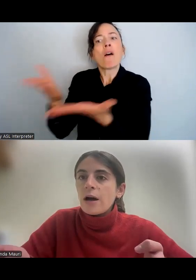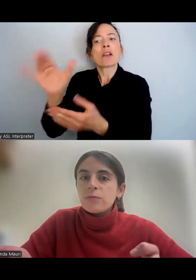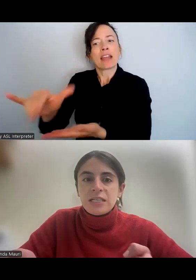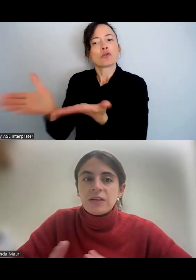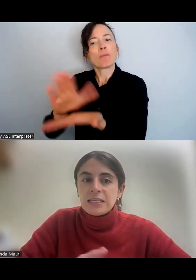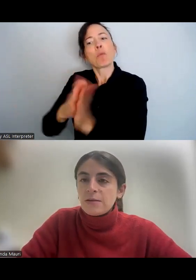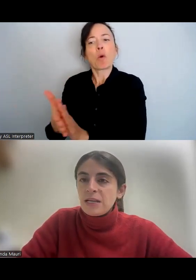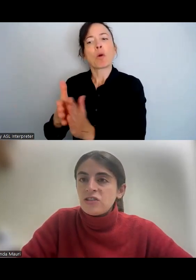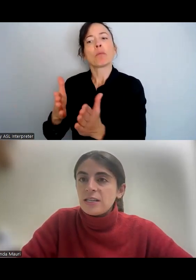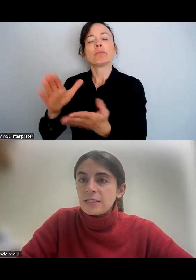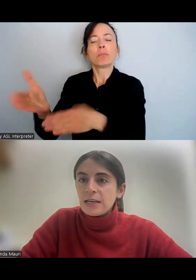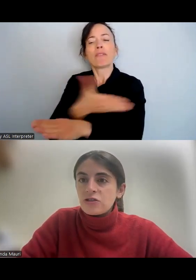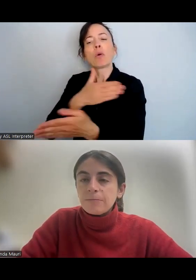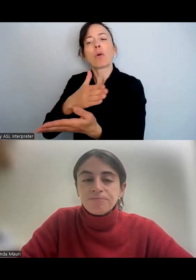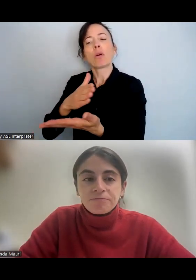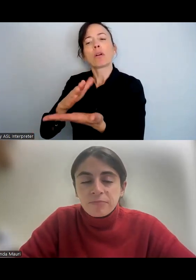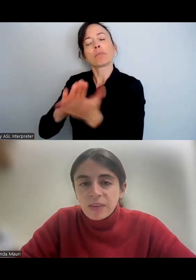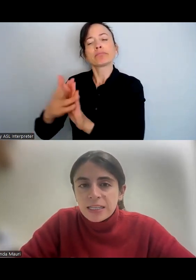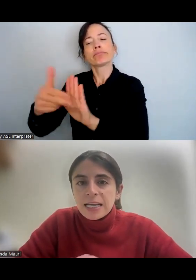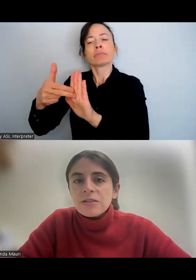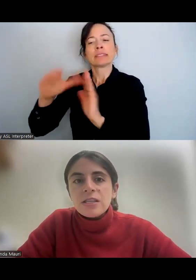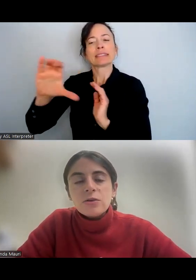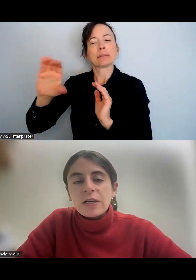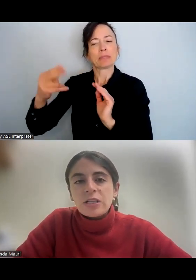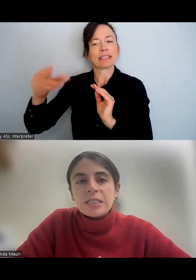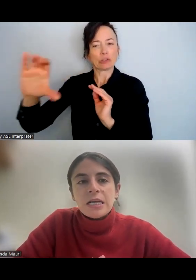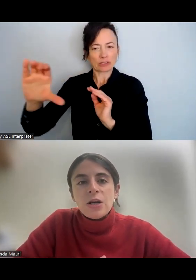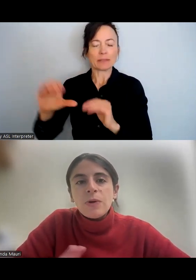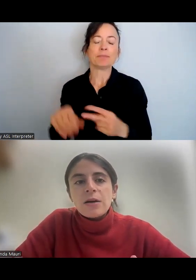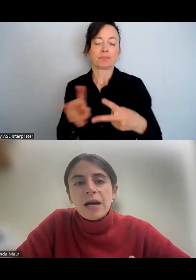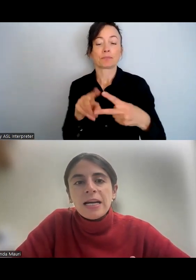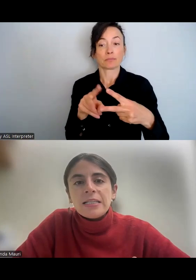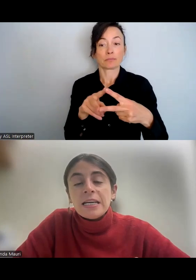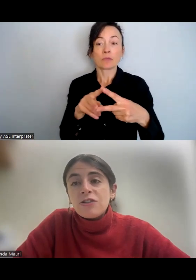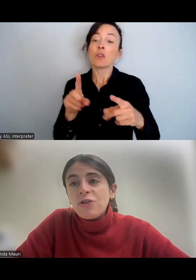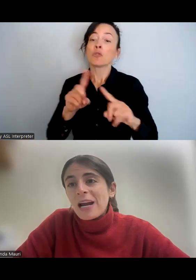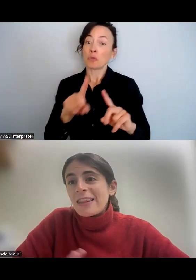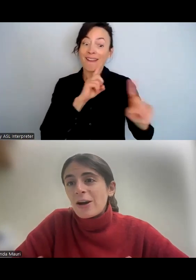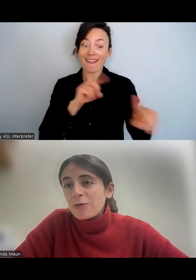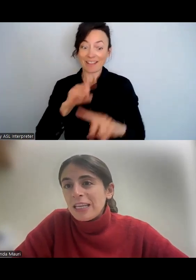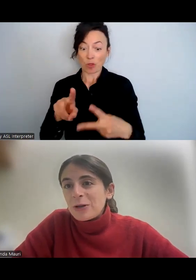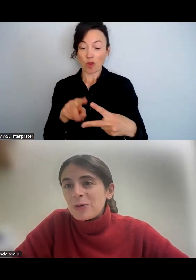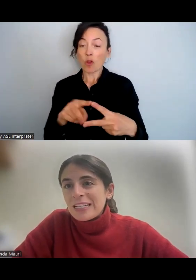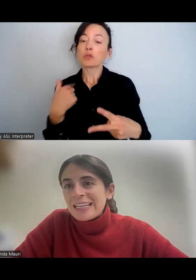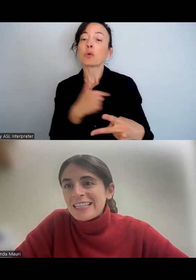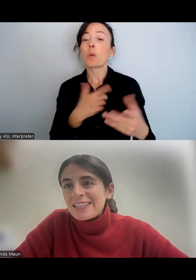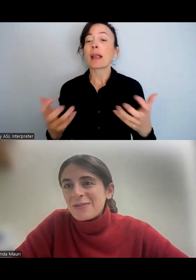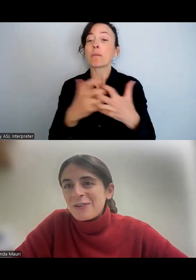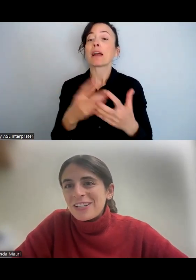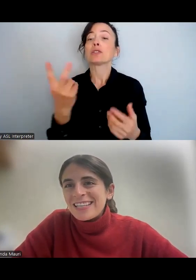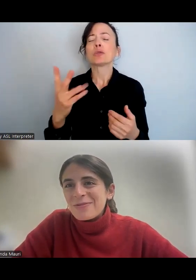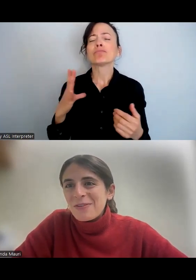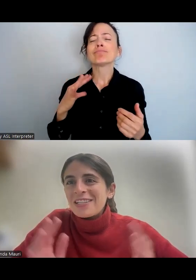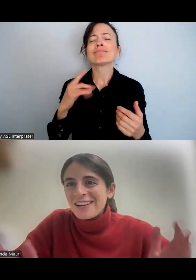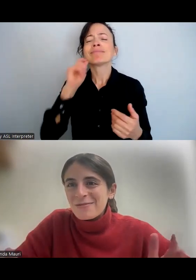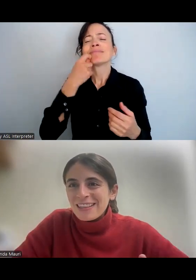before receiving CCBHC designation. And to answer these questions, we combined two what I think are really cool data sets. So